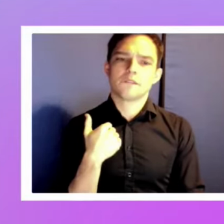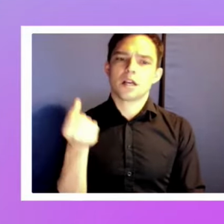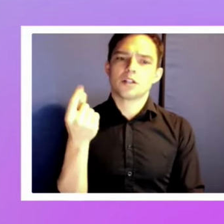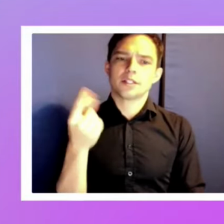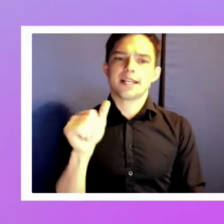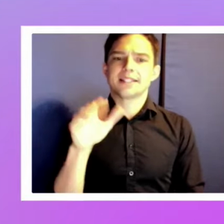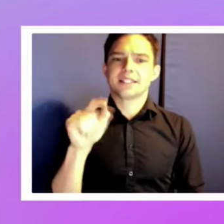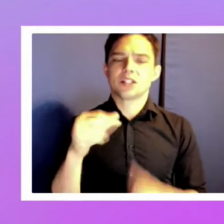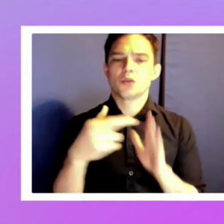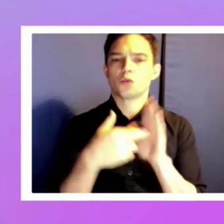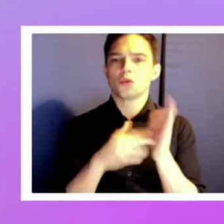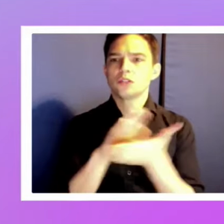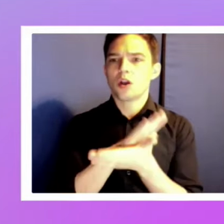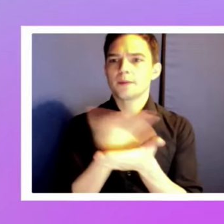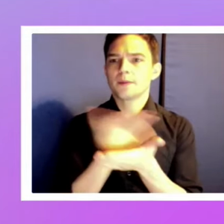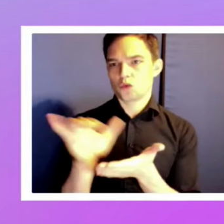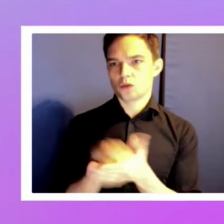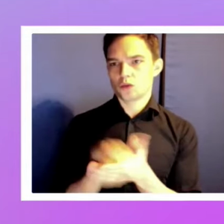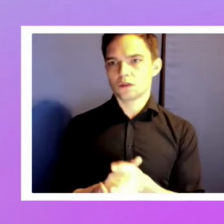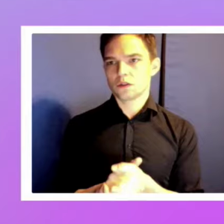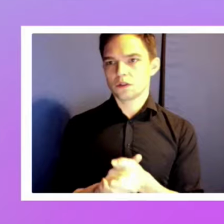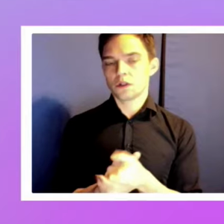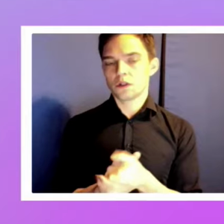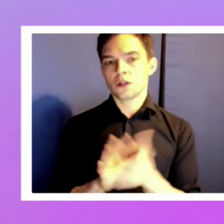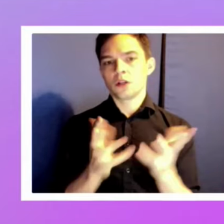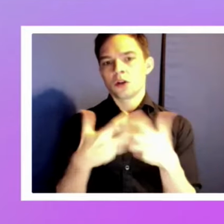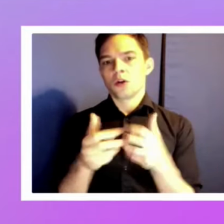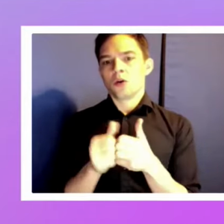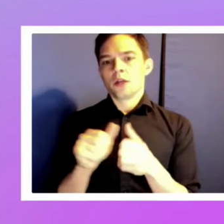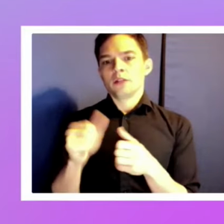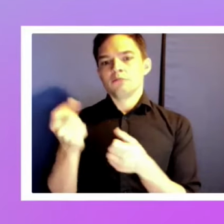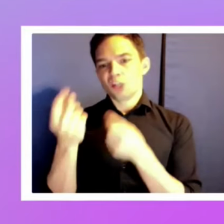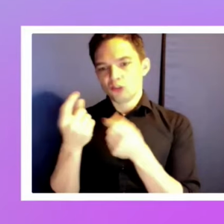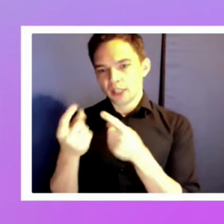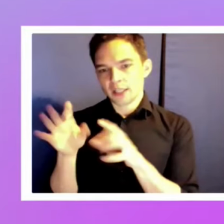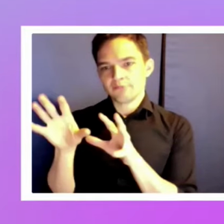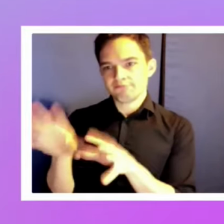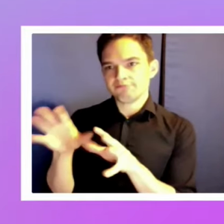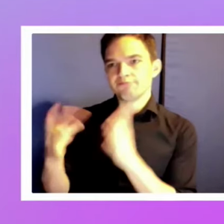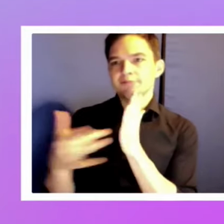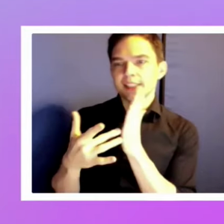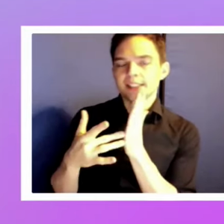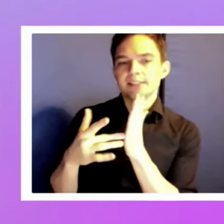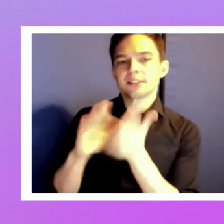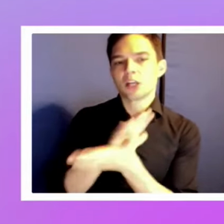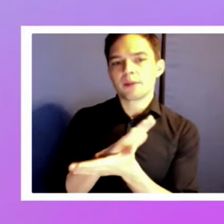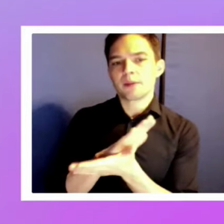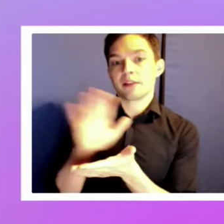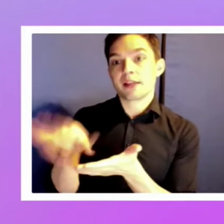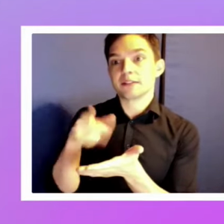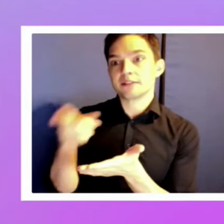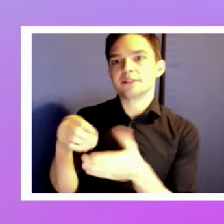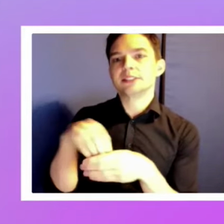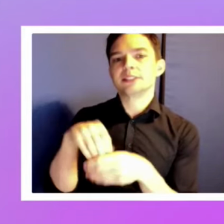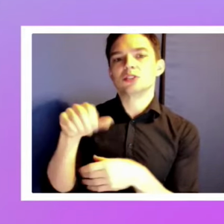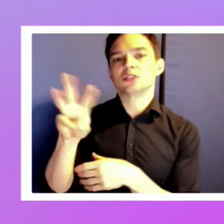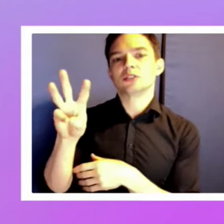ACT rules document as well to go together with the understanding techniques document that exists in WCAG